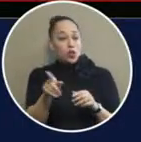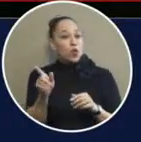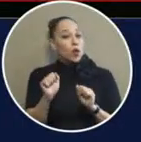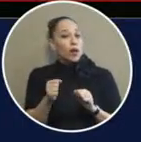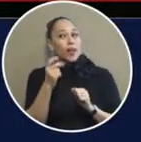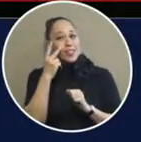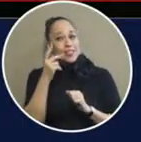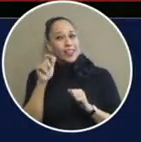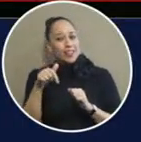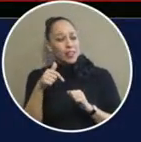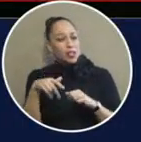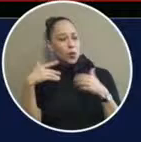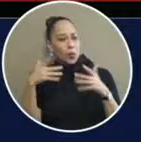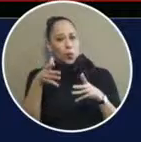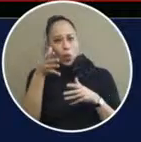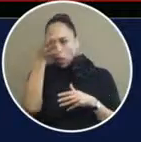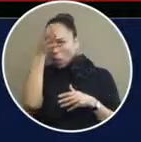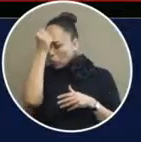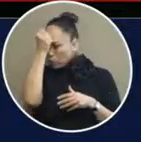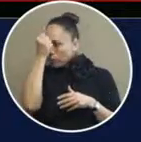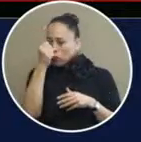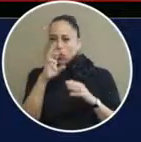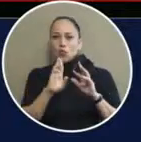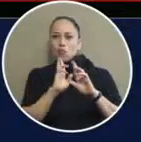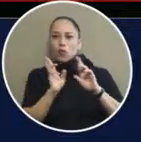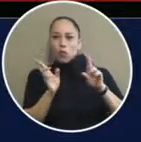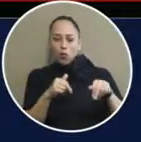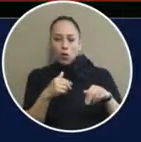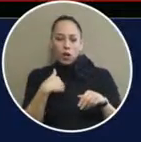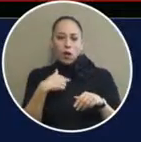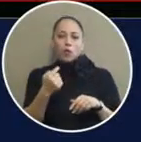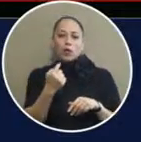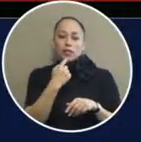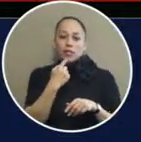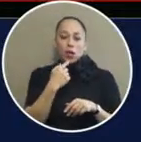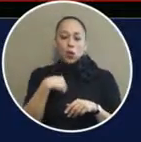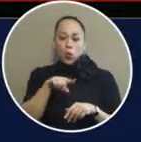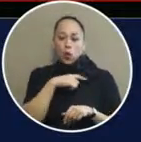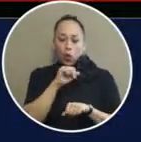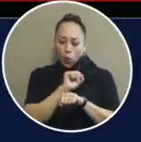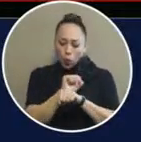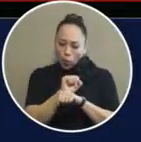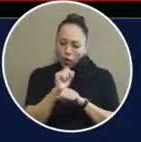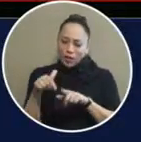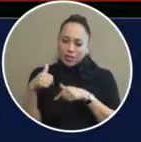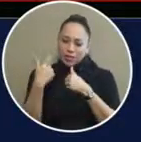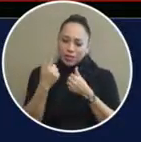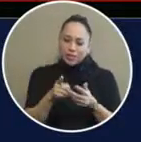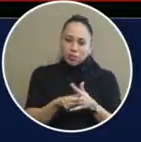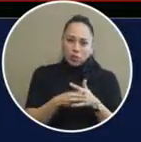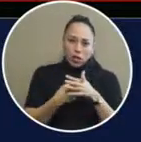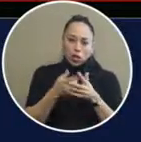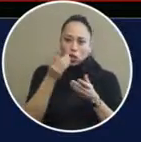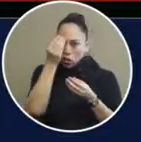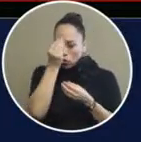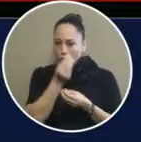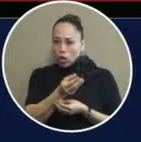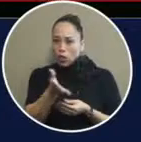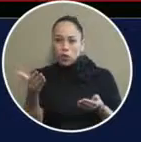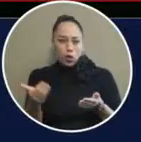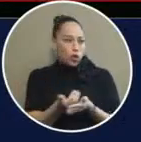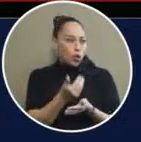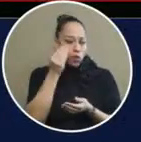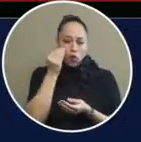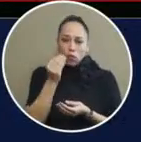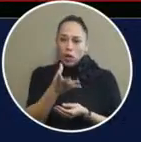this is a very comprehensive report. As we pointed out, we have been working from the very beginning to update you and give